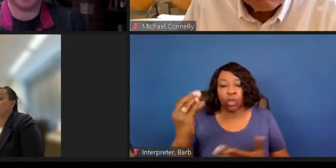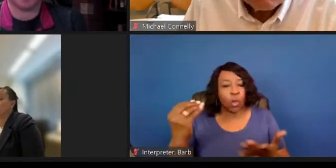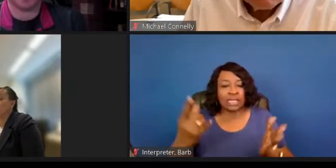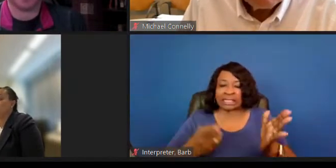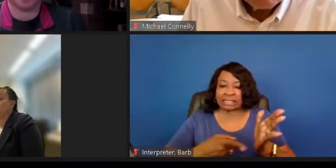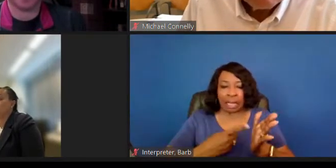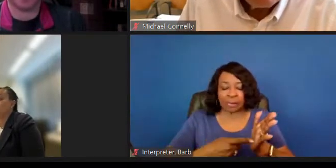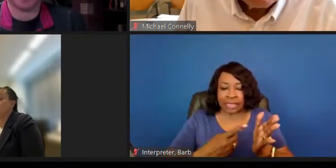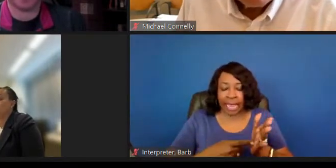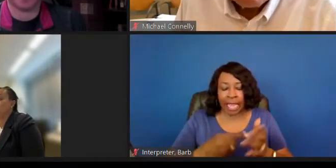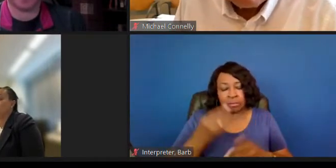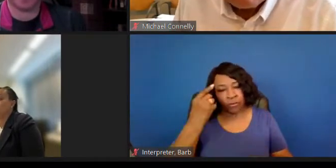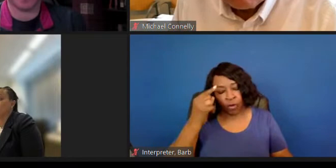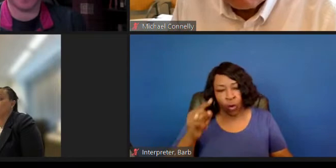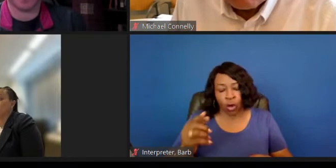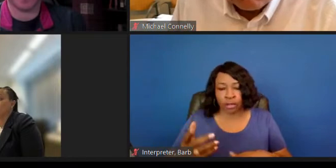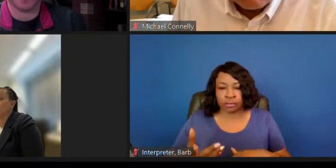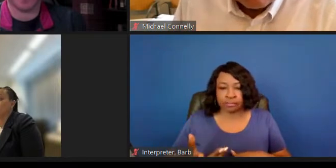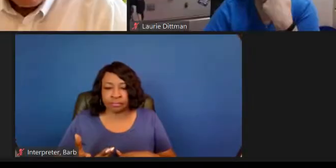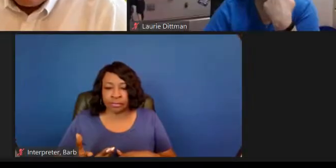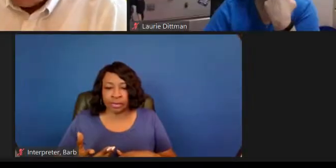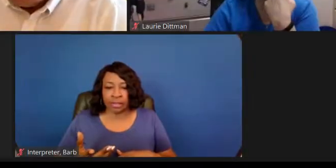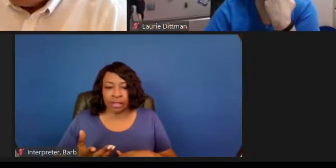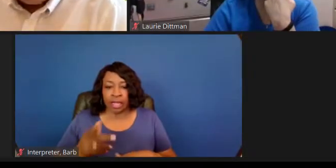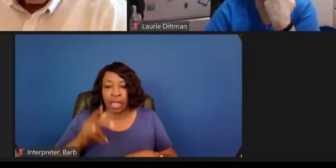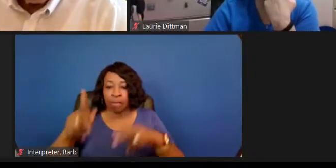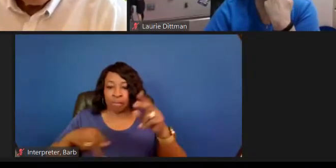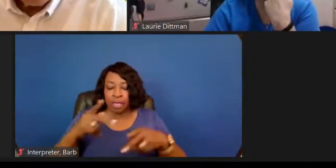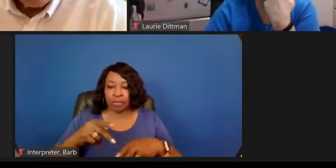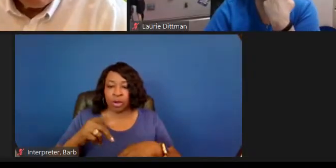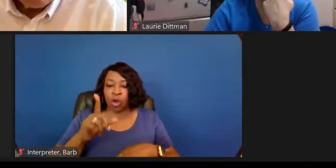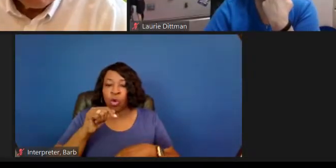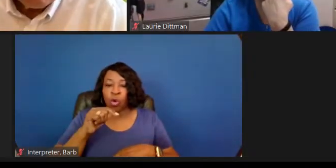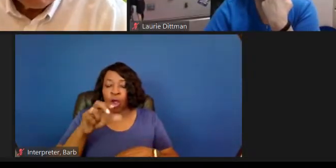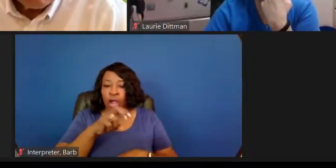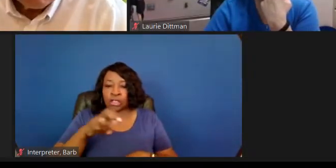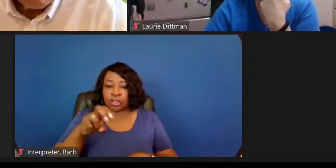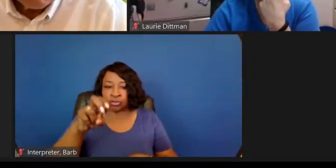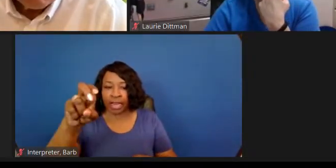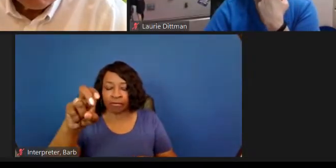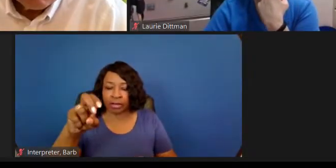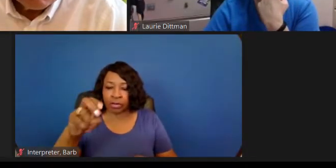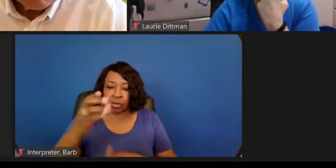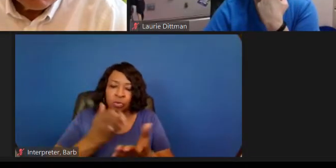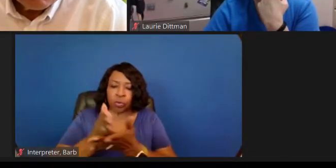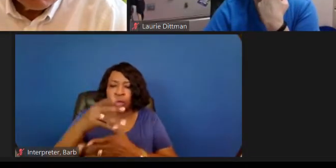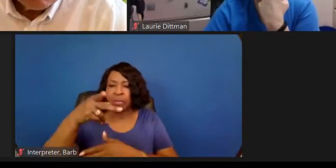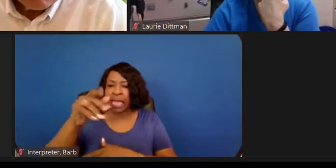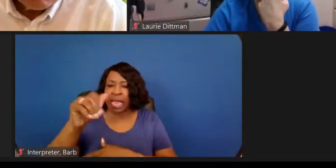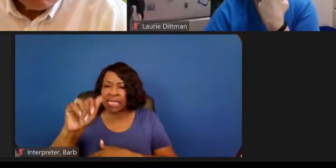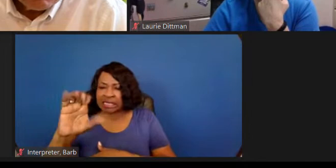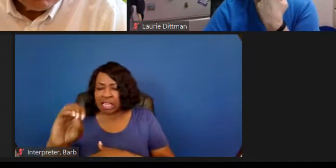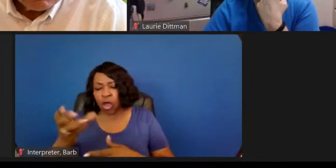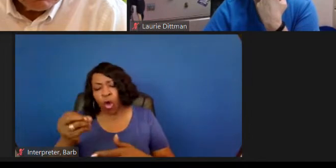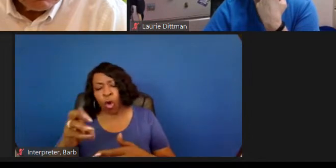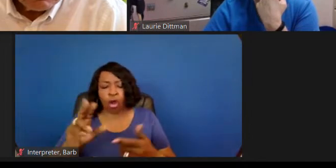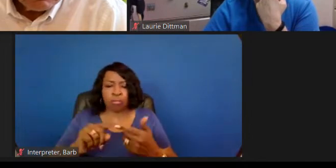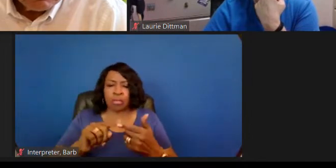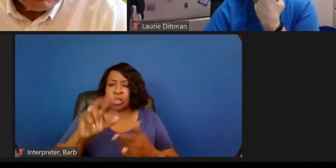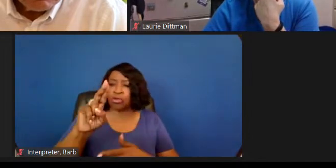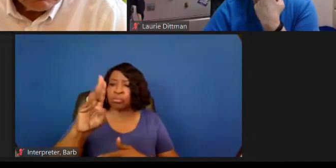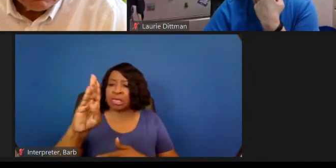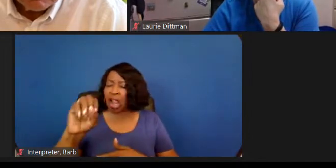sometimes for people who are traveling via Pace or Uber or whatever,